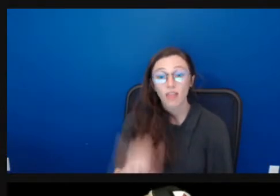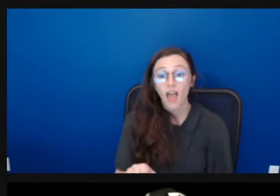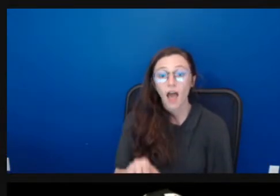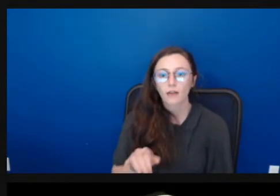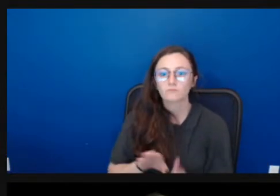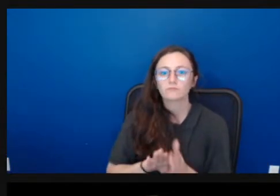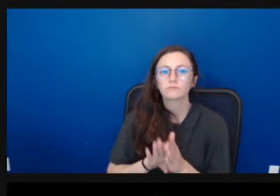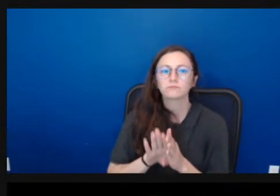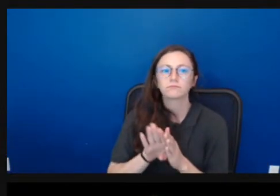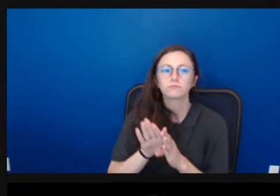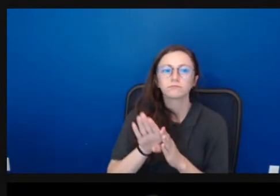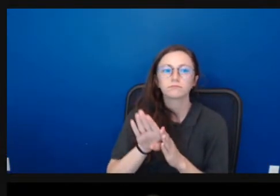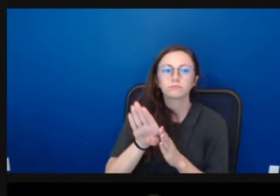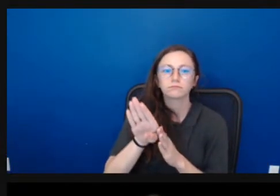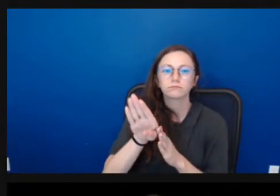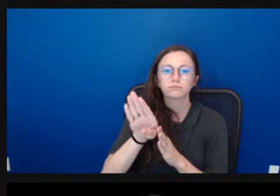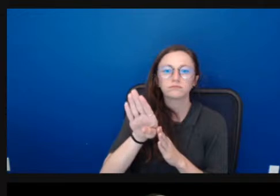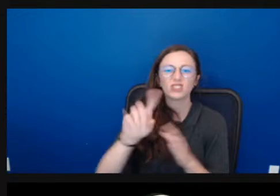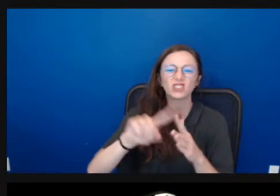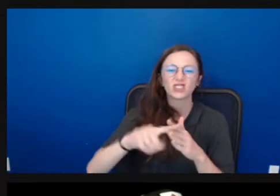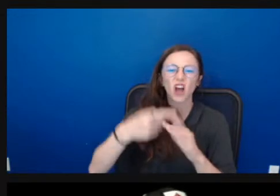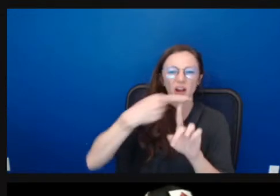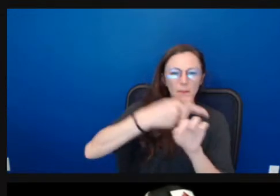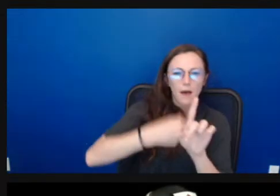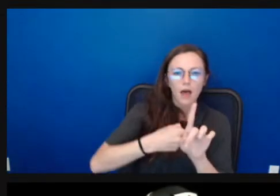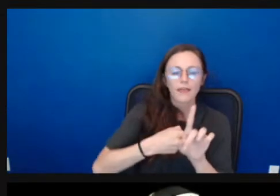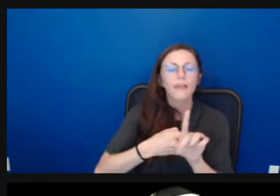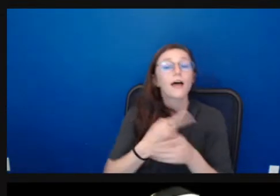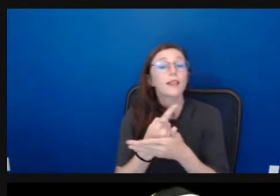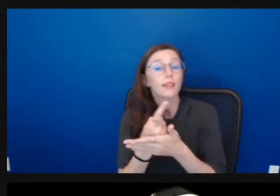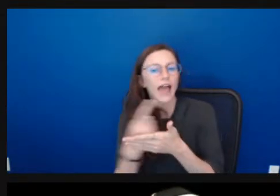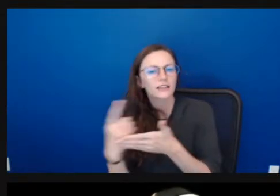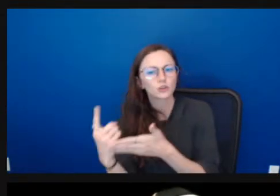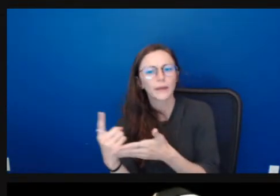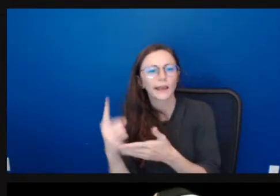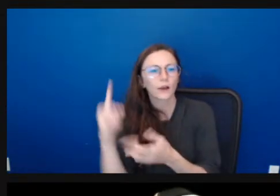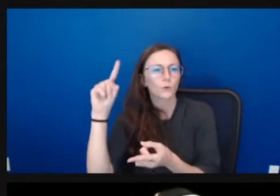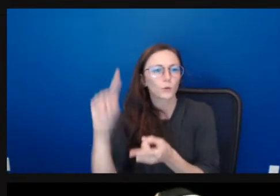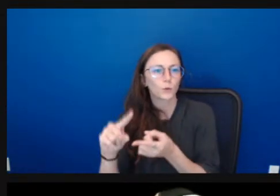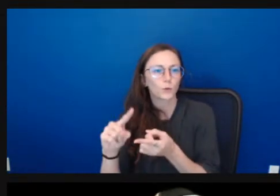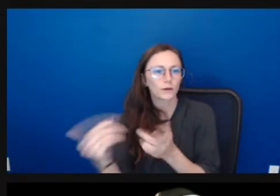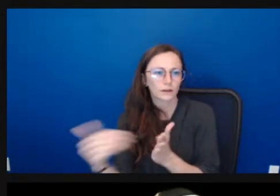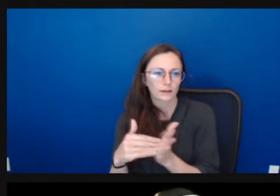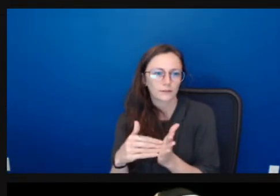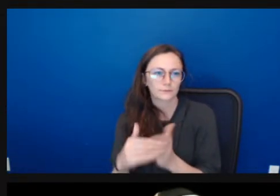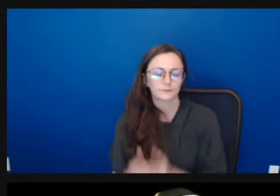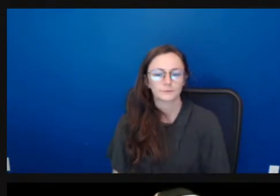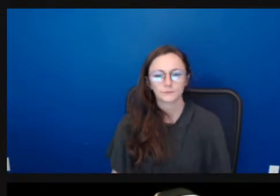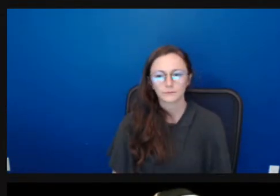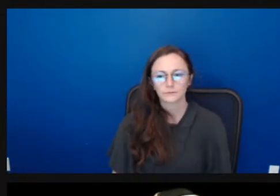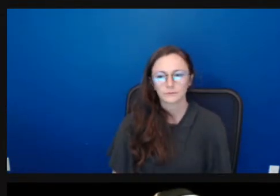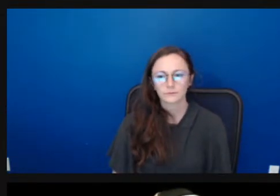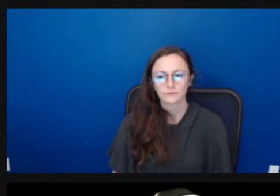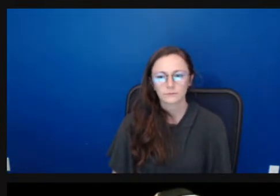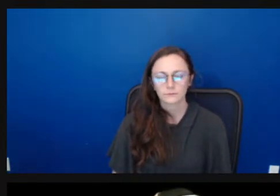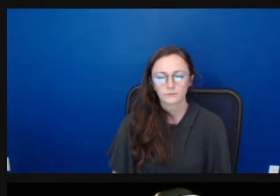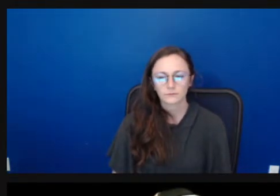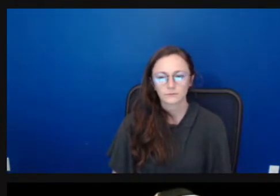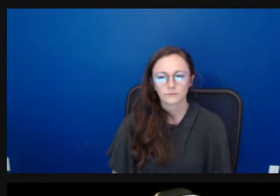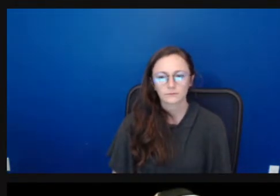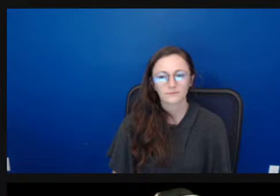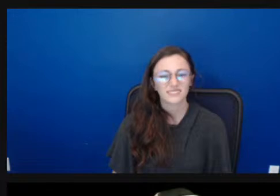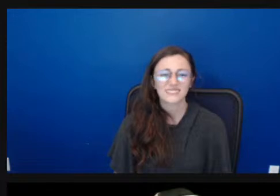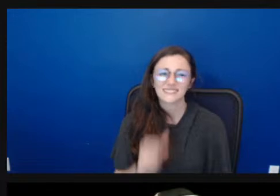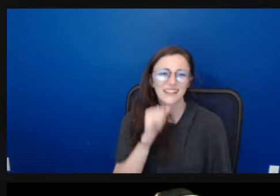around the beginning of the month. And this whole last week has been fairly low values, but still not as